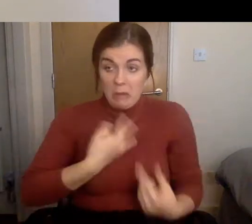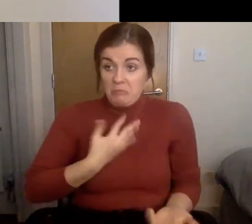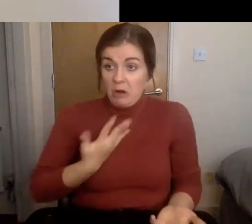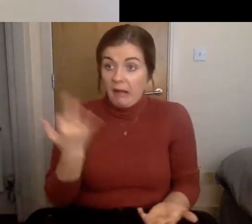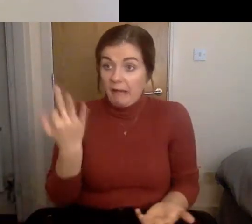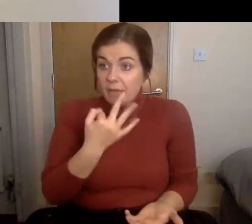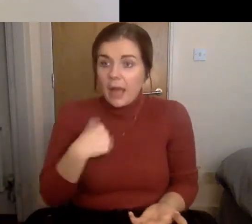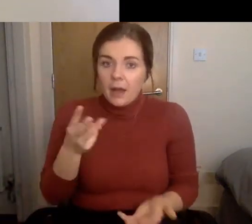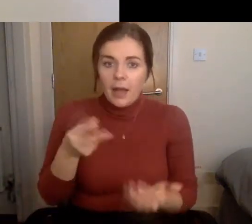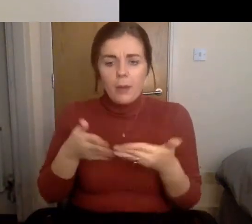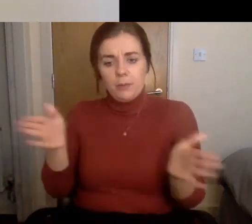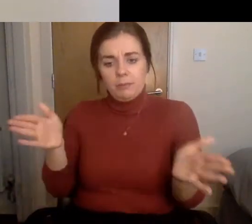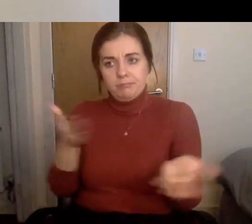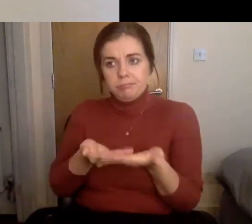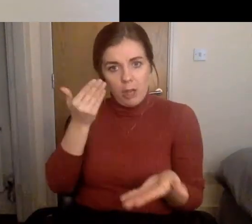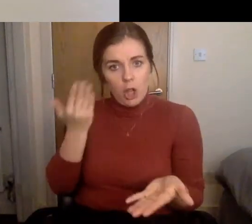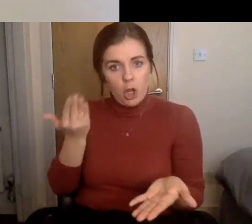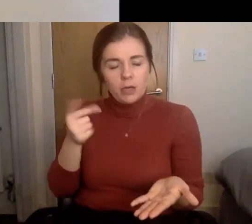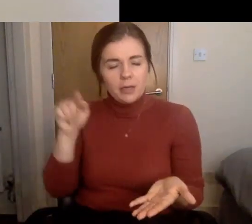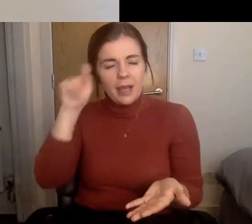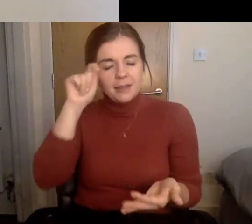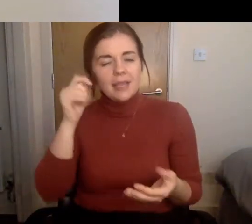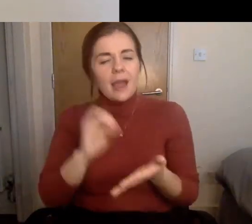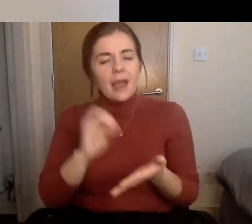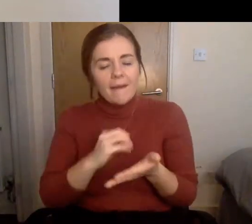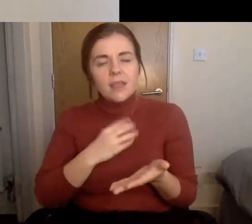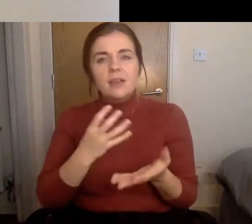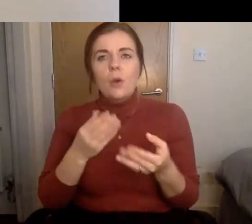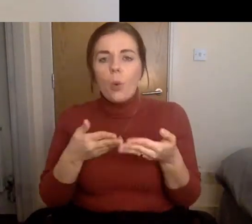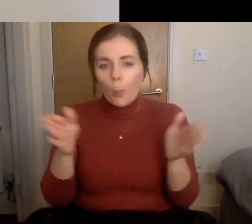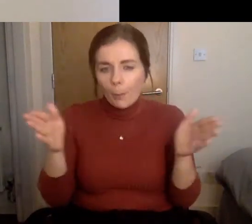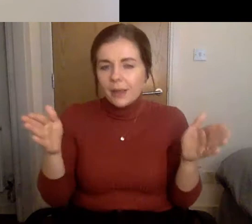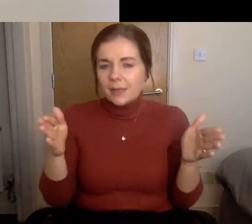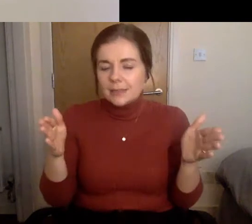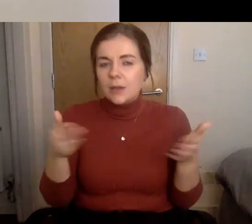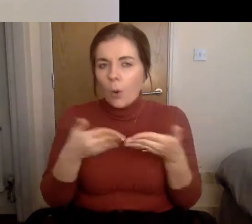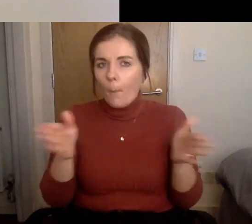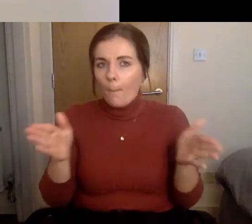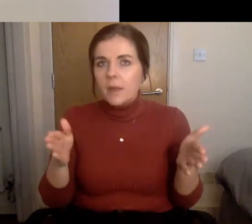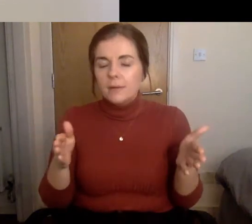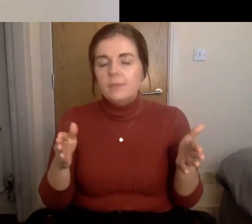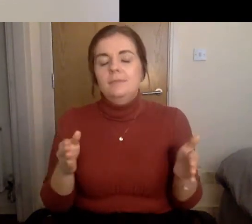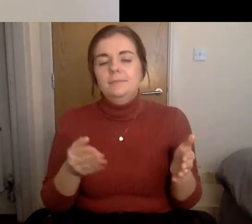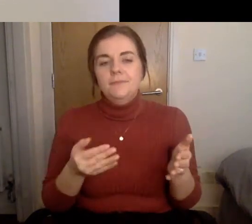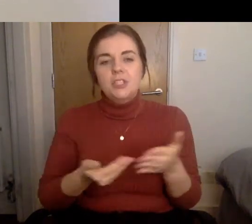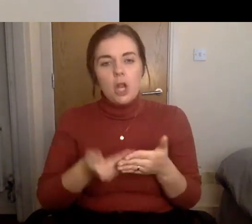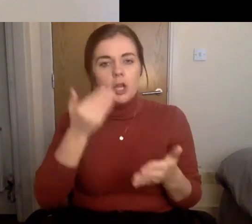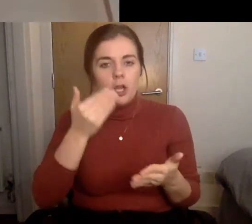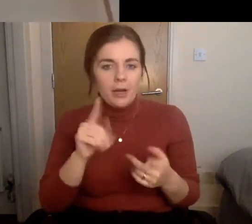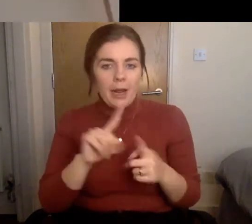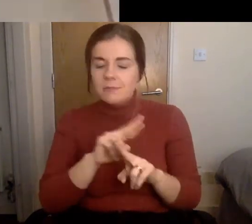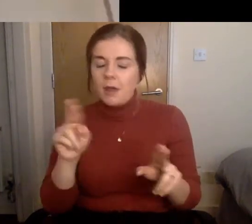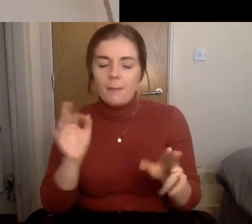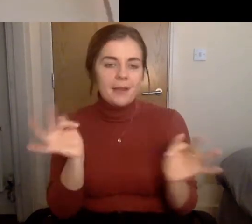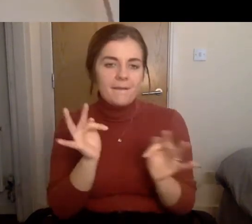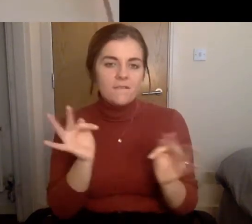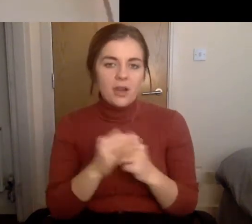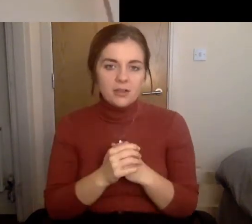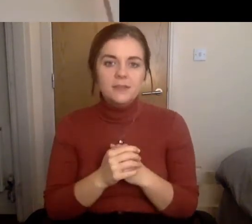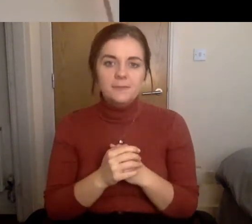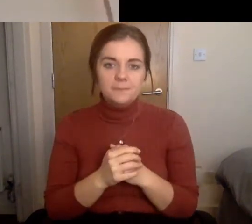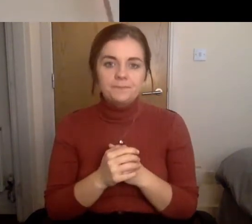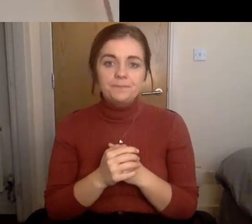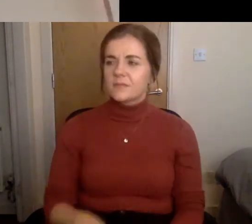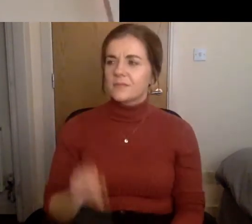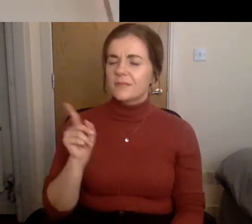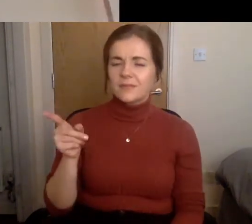So yeah, I think the openness is so important, just not to be afraid of it. That's brilliant, because that's even I think you're